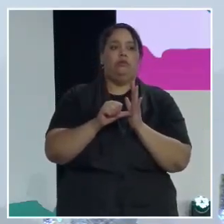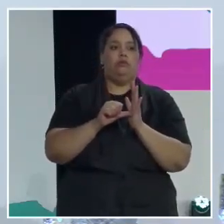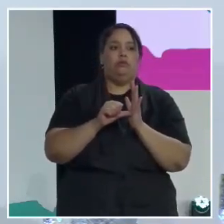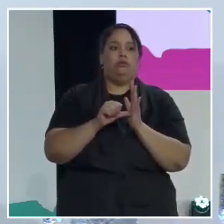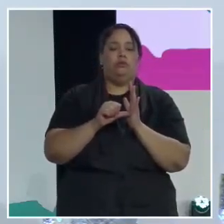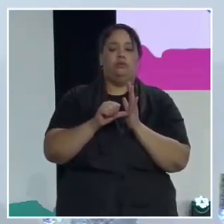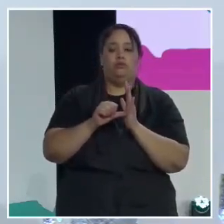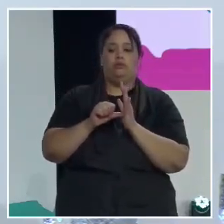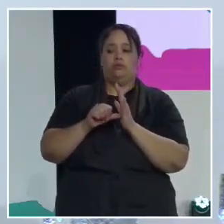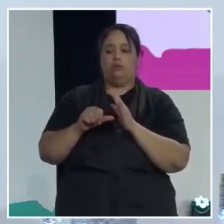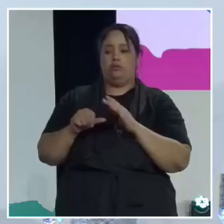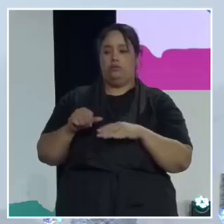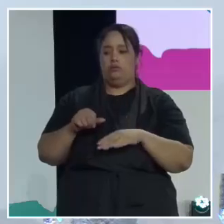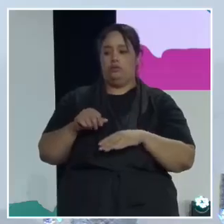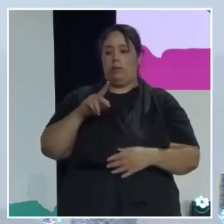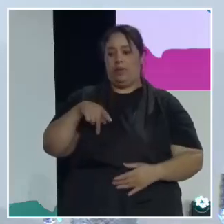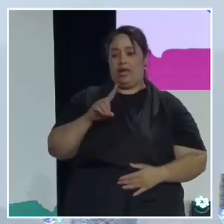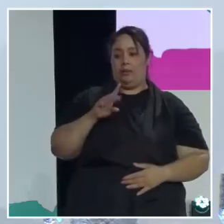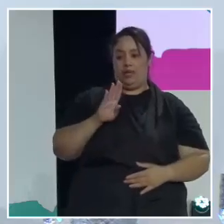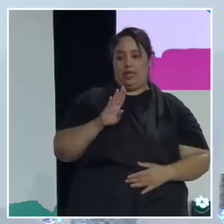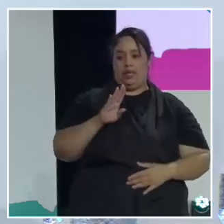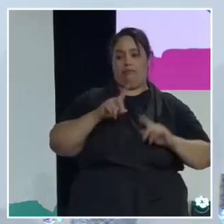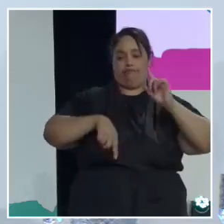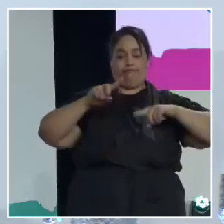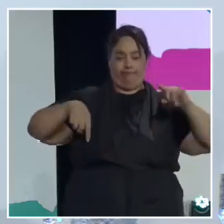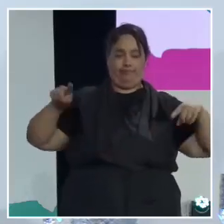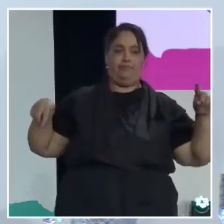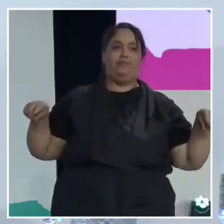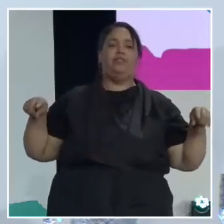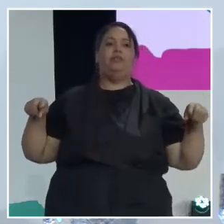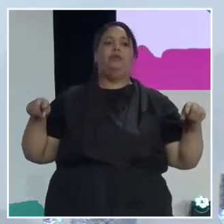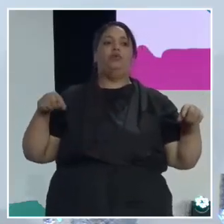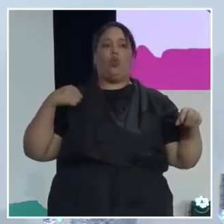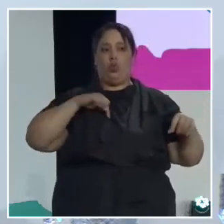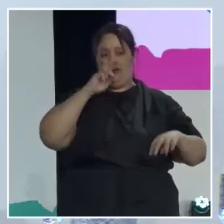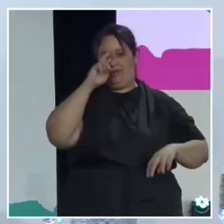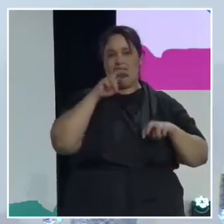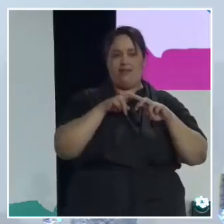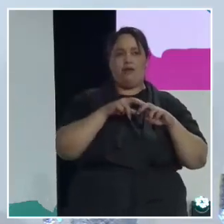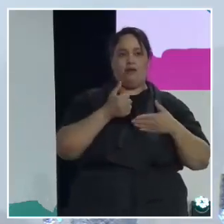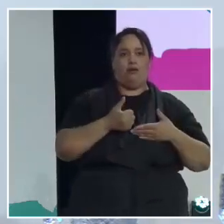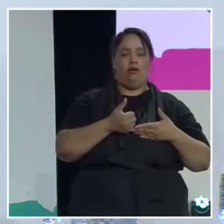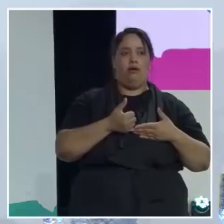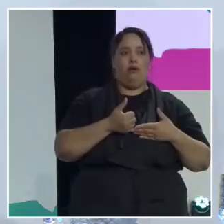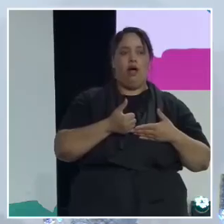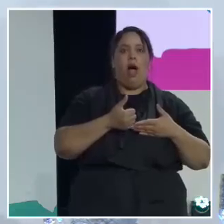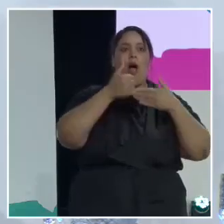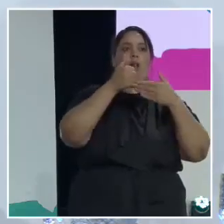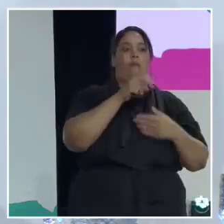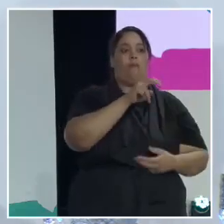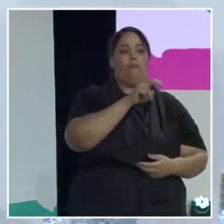PDBs. And definitely, as mentioned by Anit, we need to help National Development